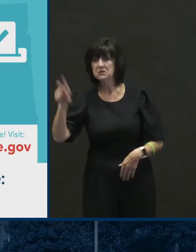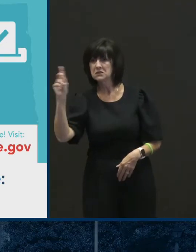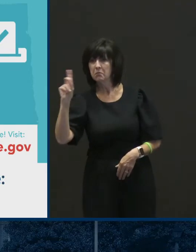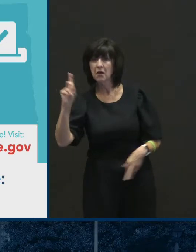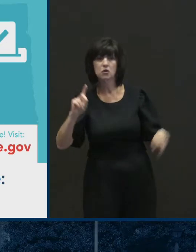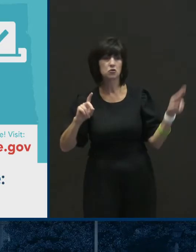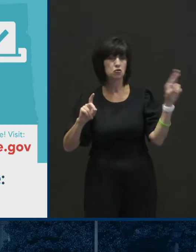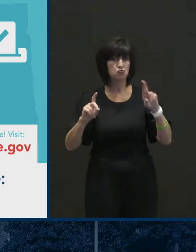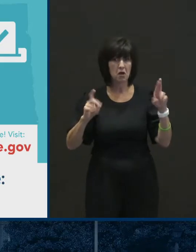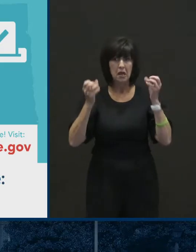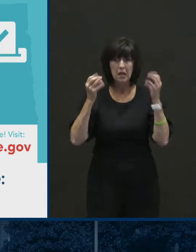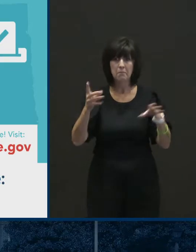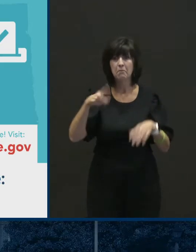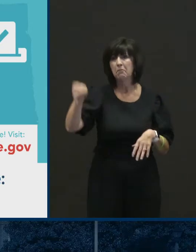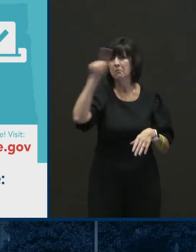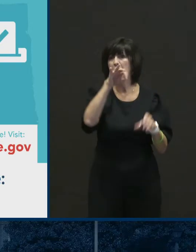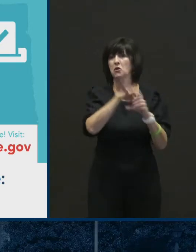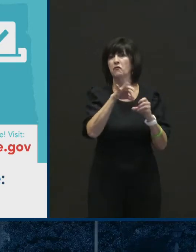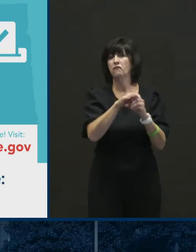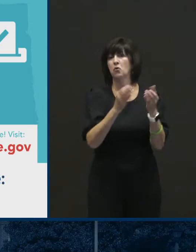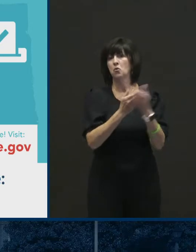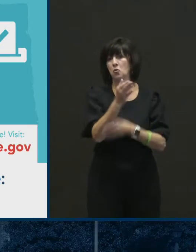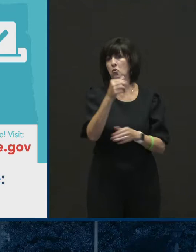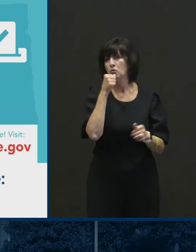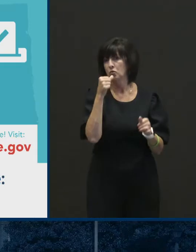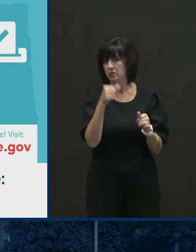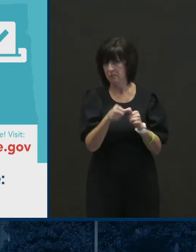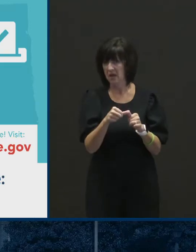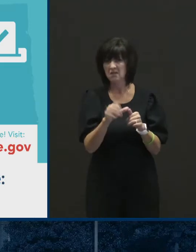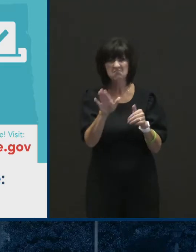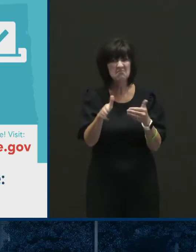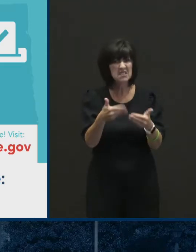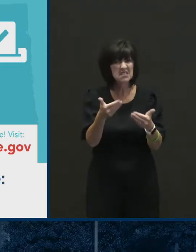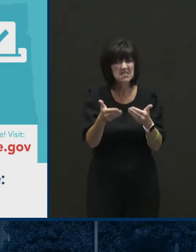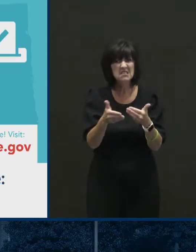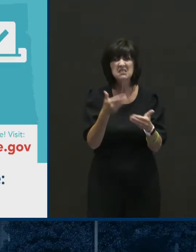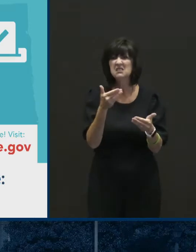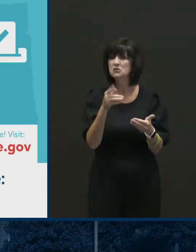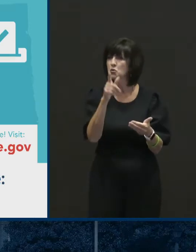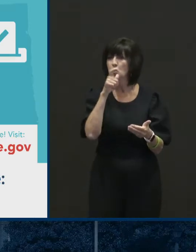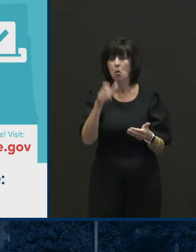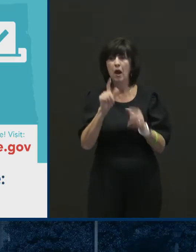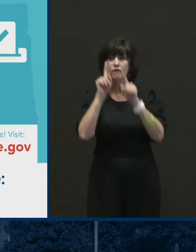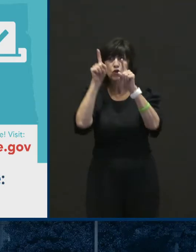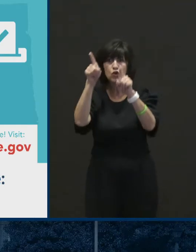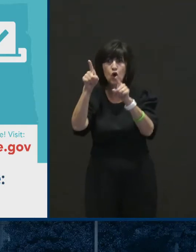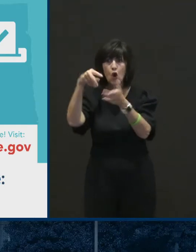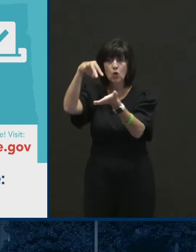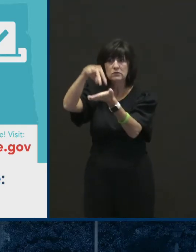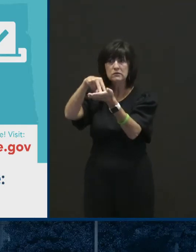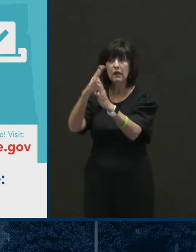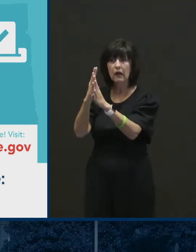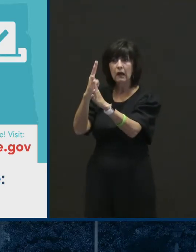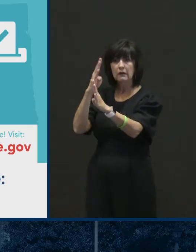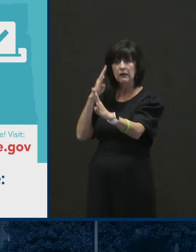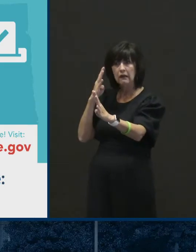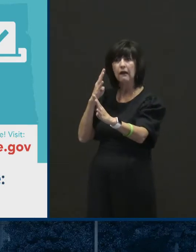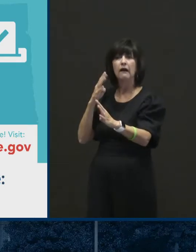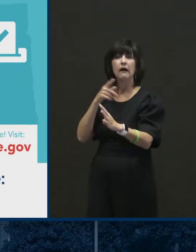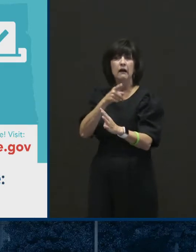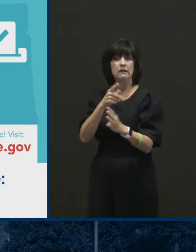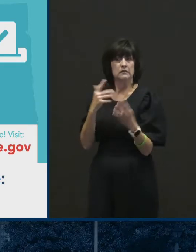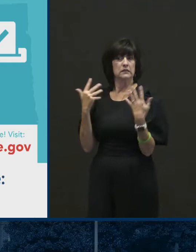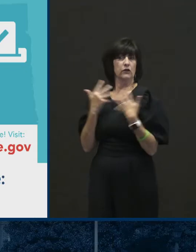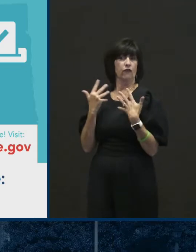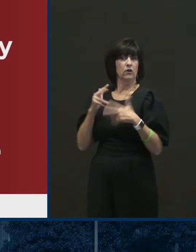mail. It's easy. You don't have to worry about waiting at a poll and possibly being exposed to somebody with